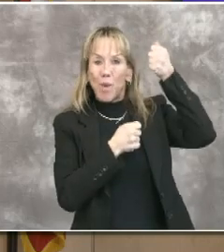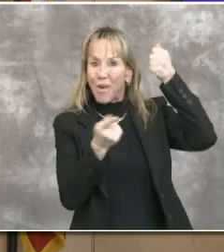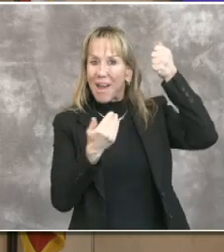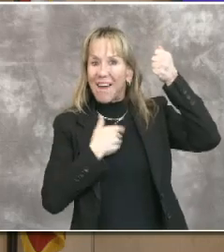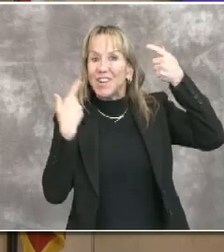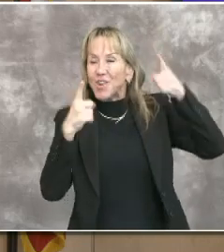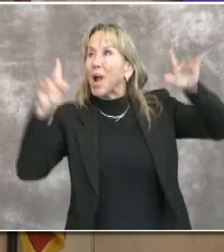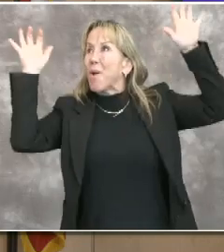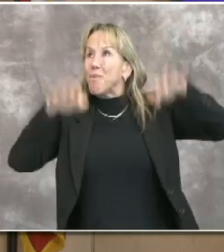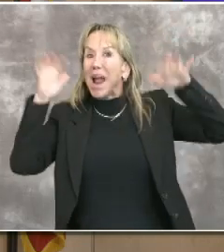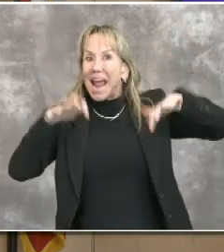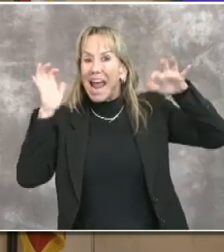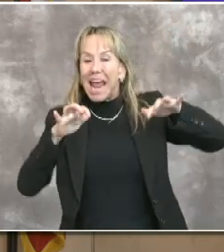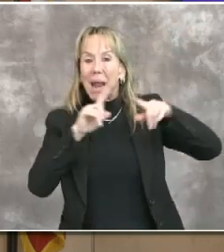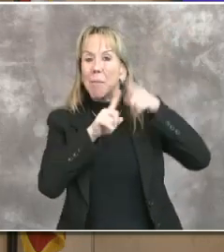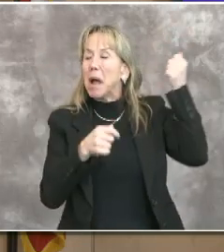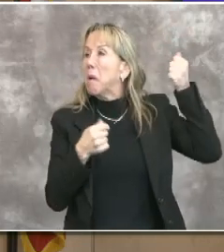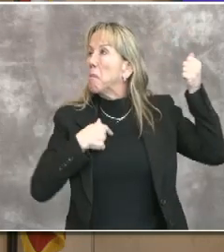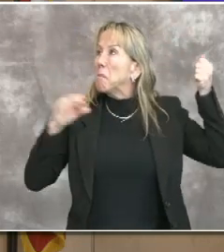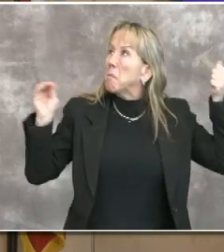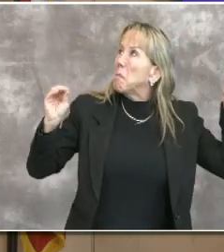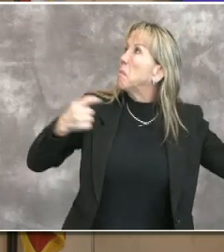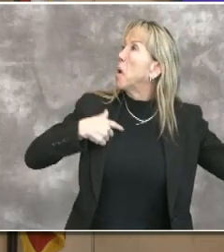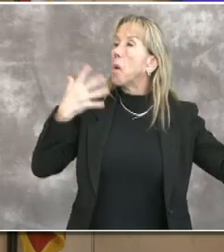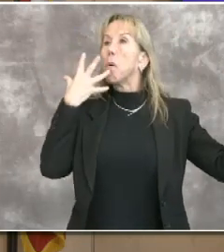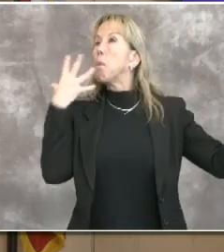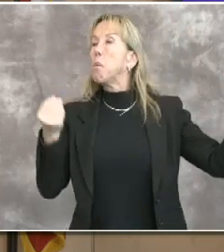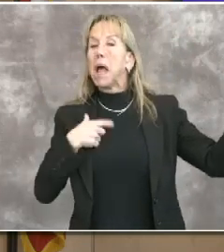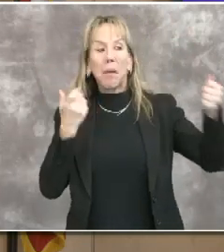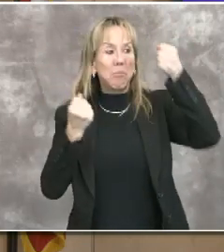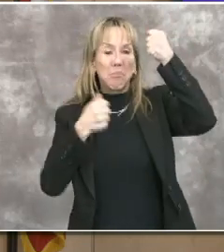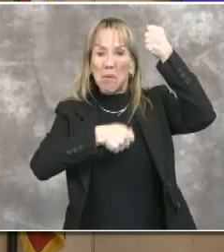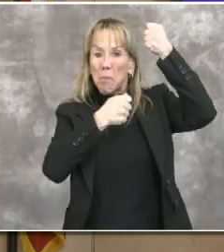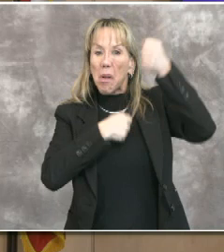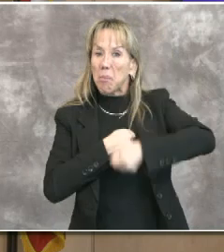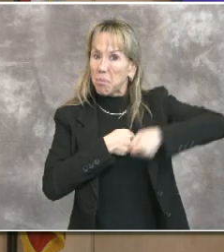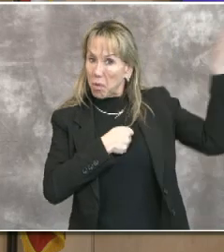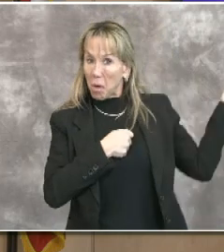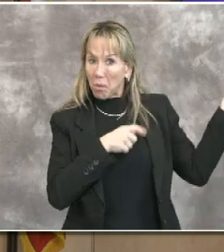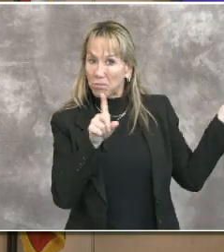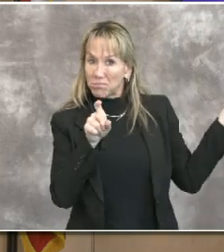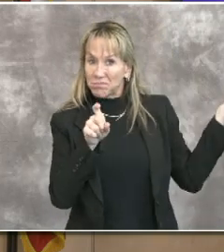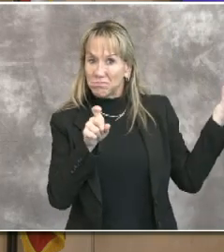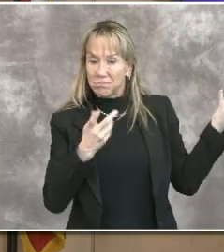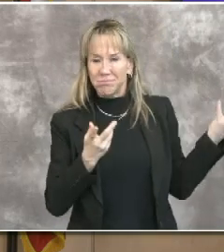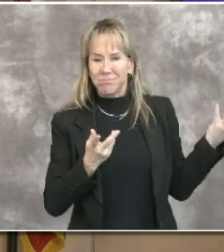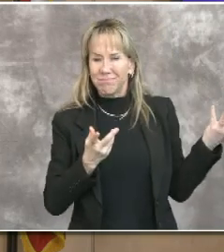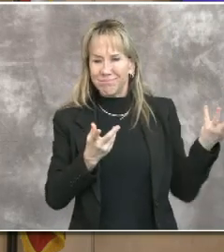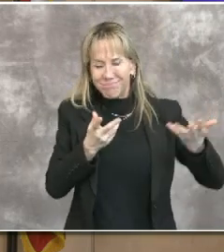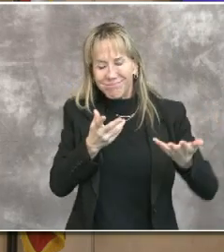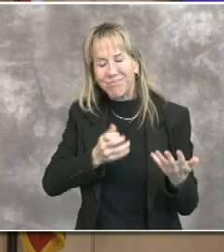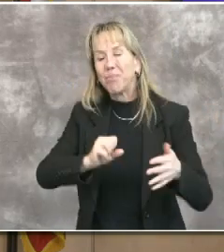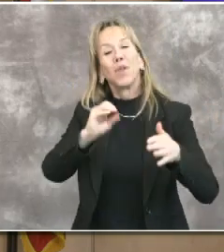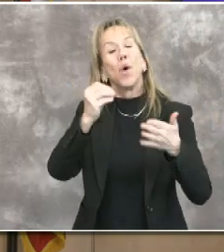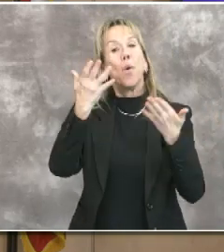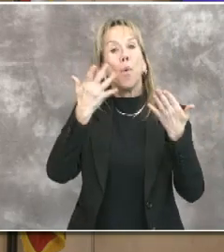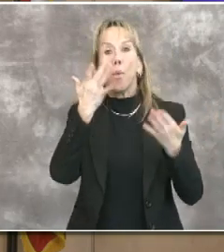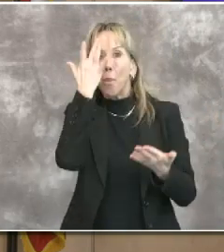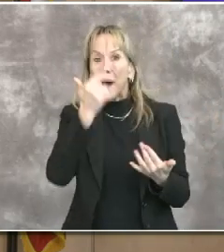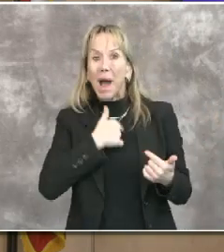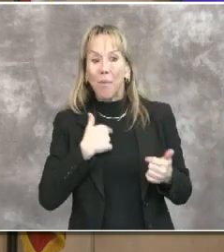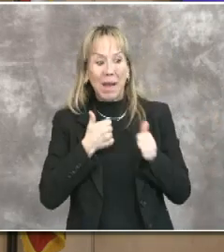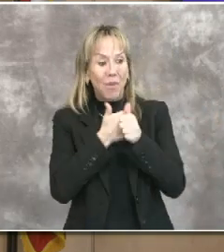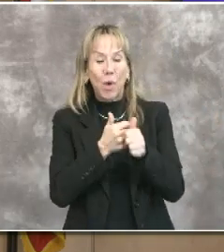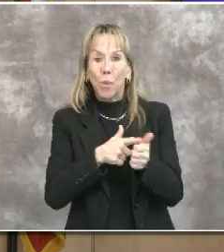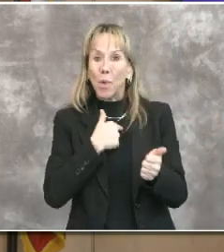because you haven't been getting wet. The reason we see progress to date is because of the actions we've taken, because of our focus